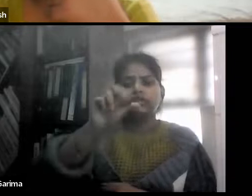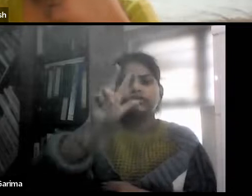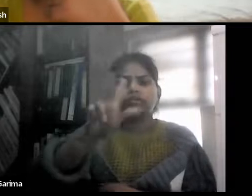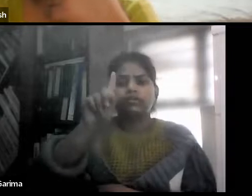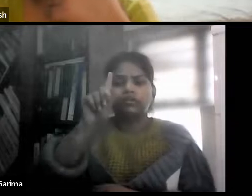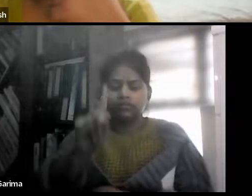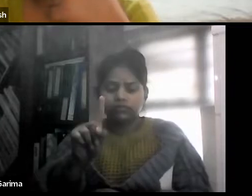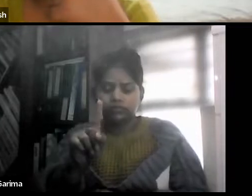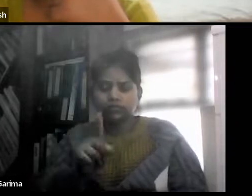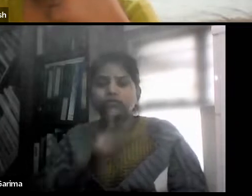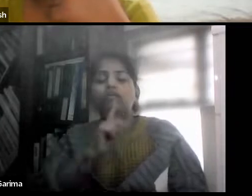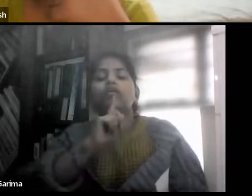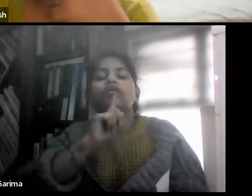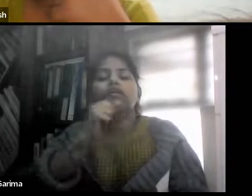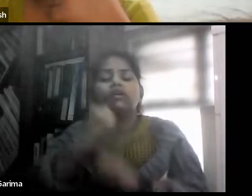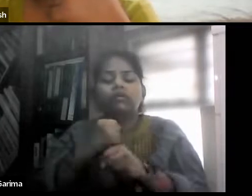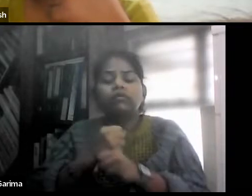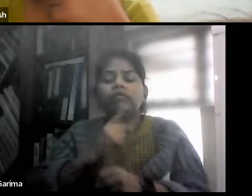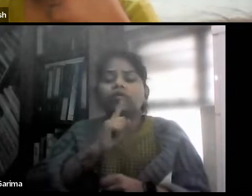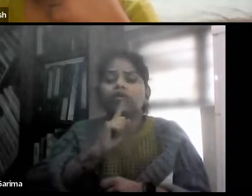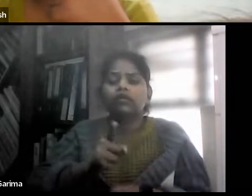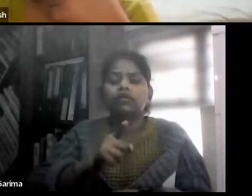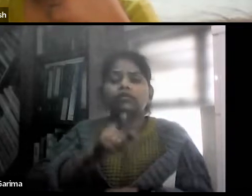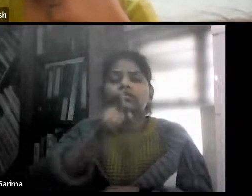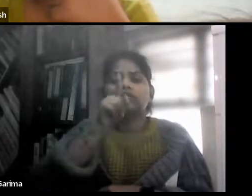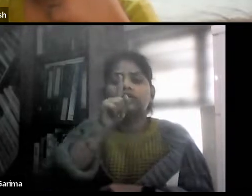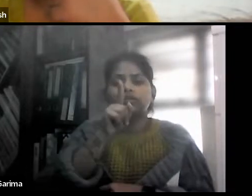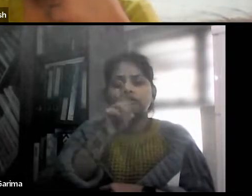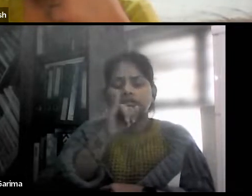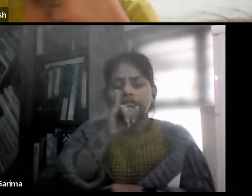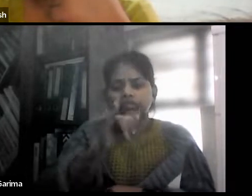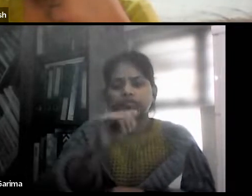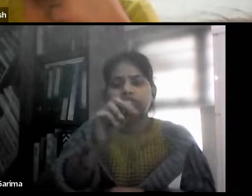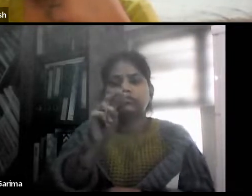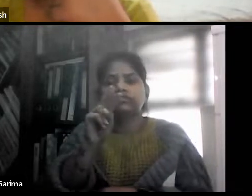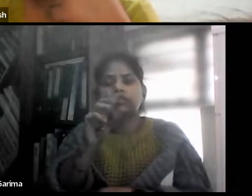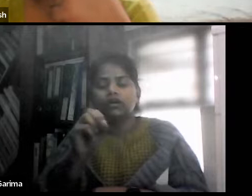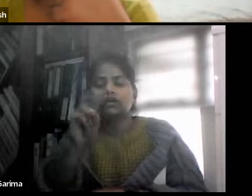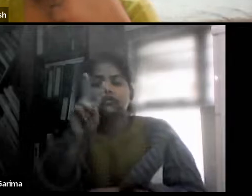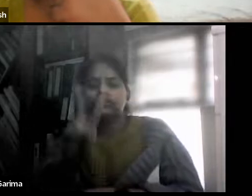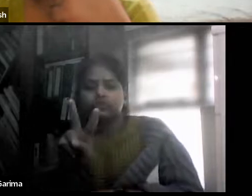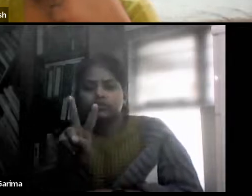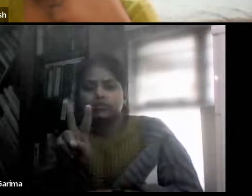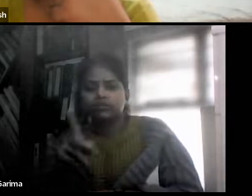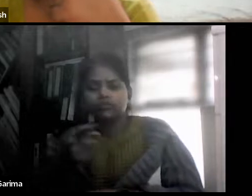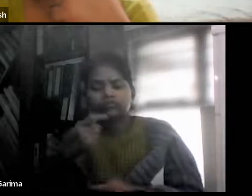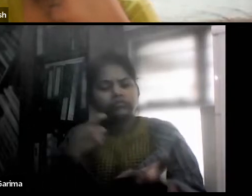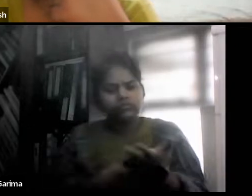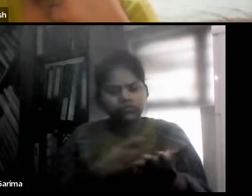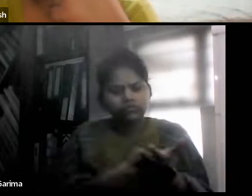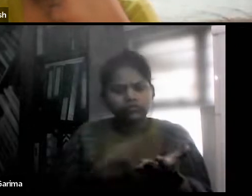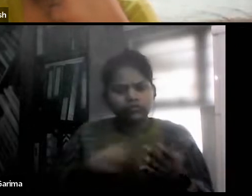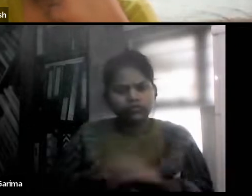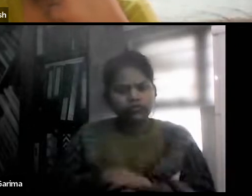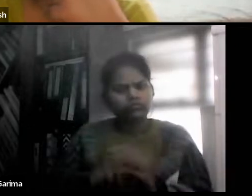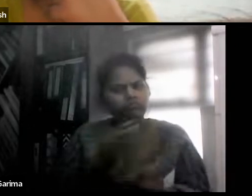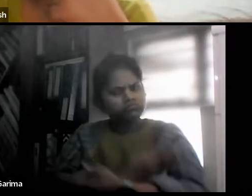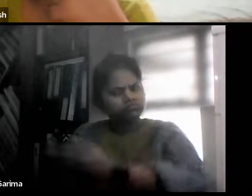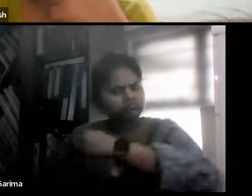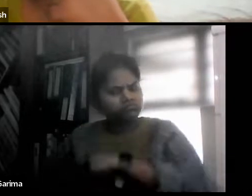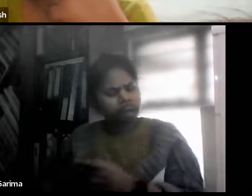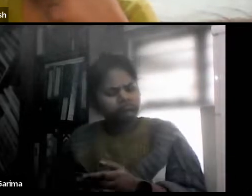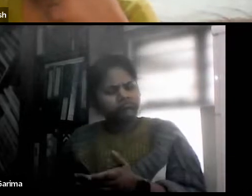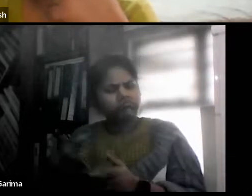number 602 was in a way passed in Tamil Nadu Legislative Assembly, but nothing has been materialized.